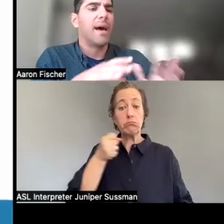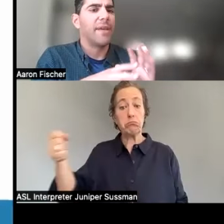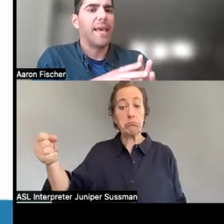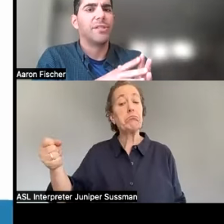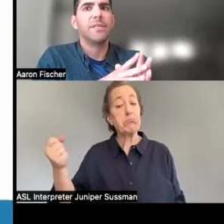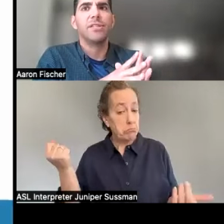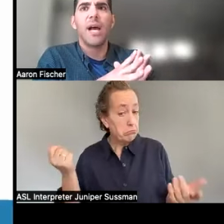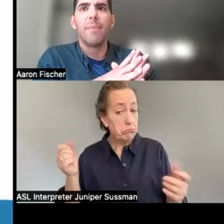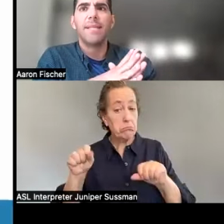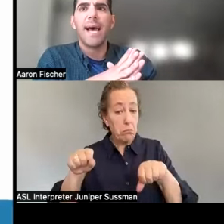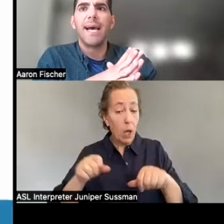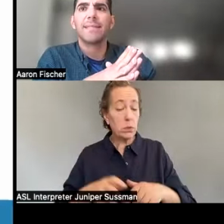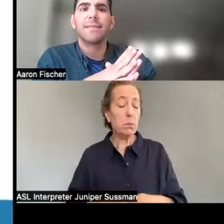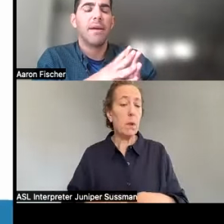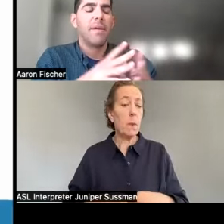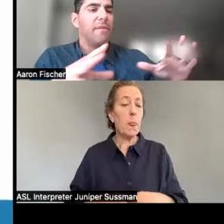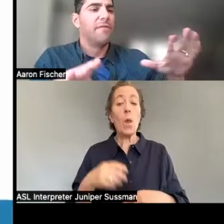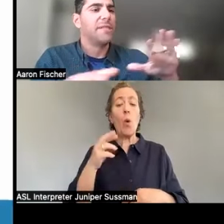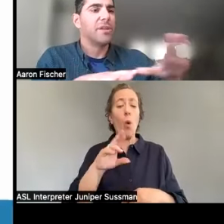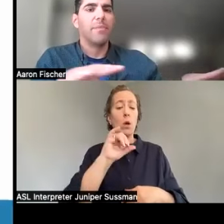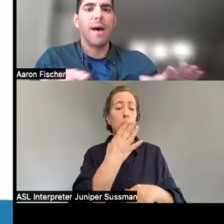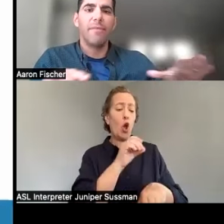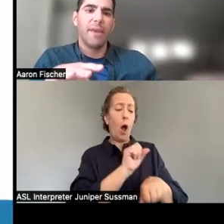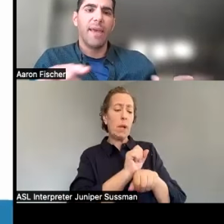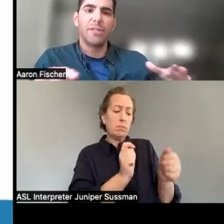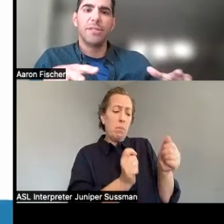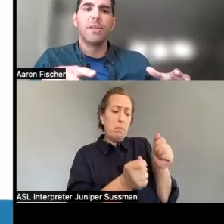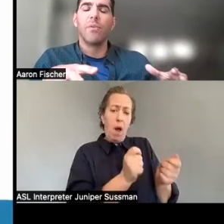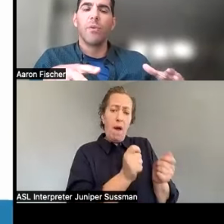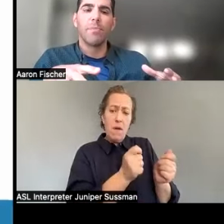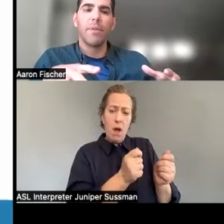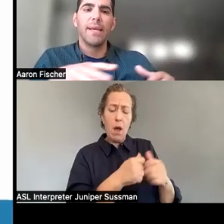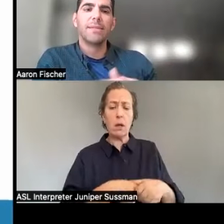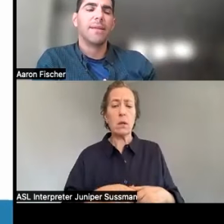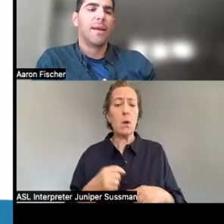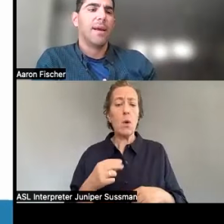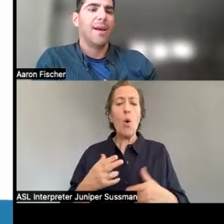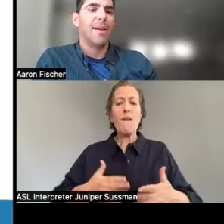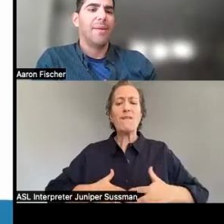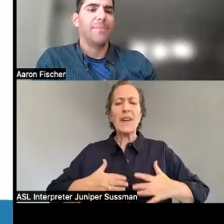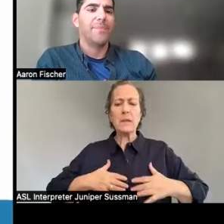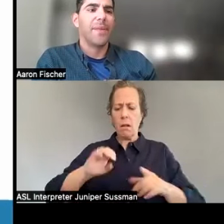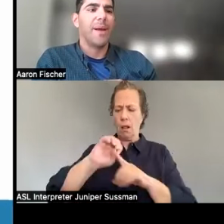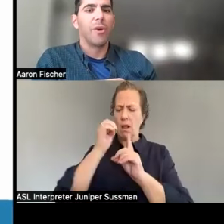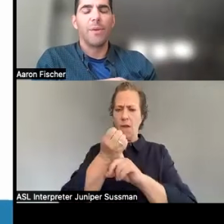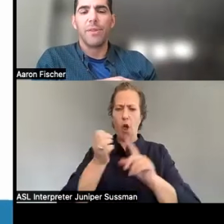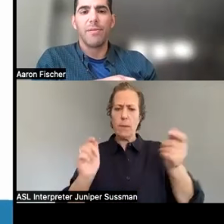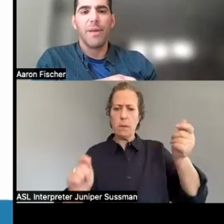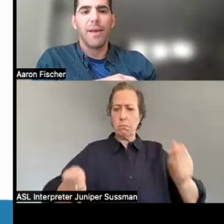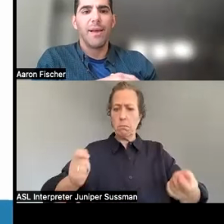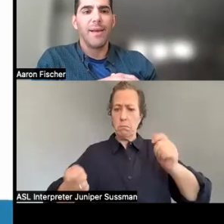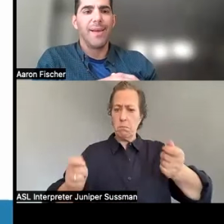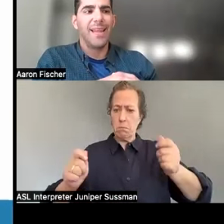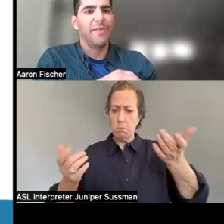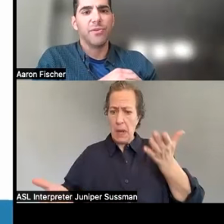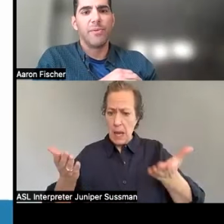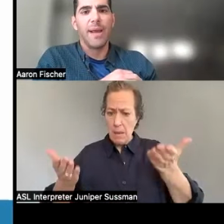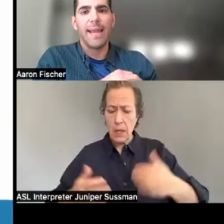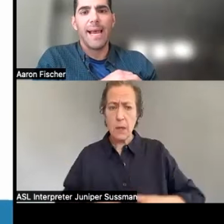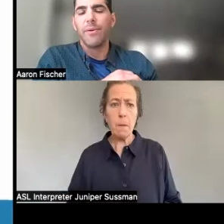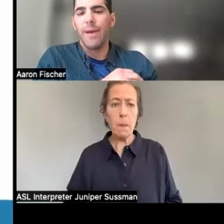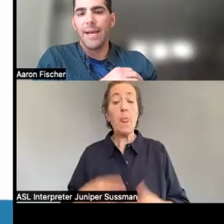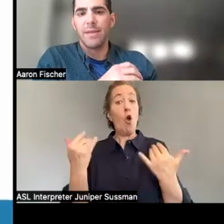reasonable modifications to job tasks, physical modifications to the workplace. I'm working with an